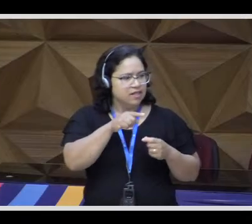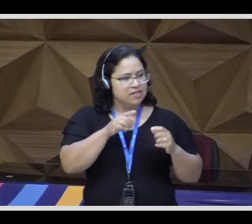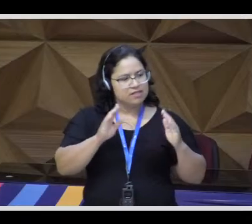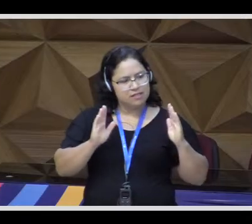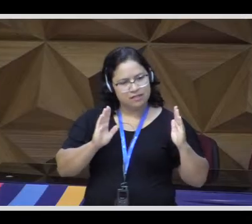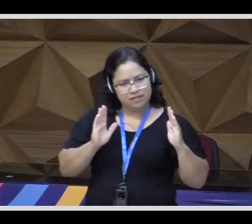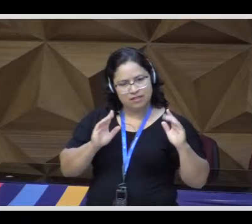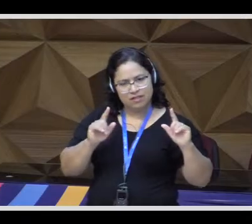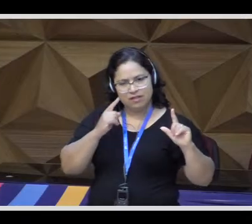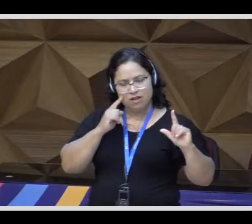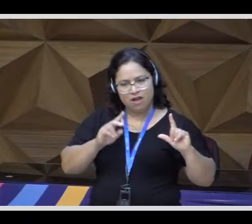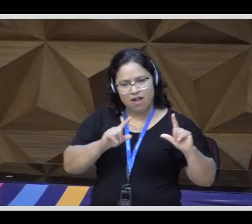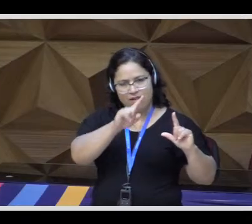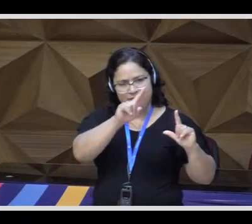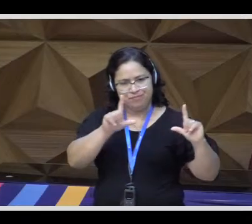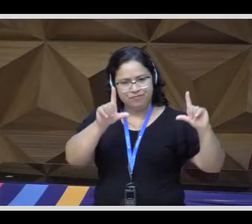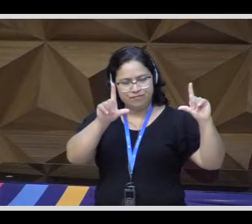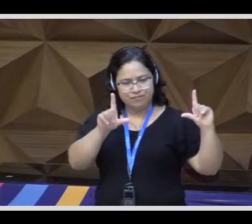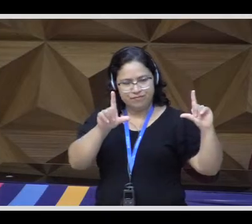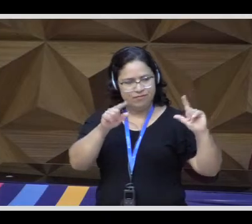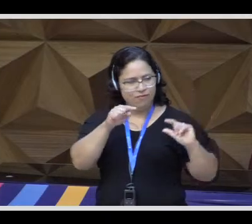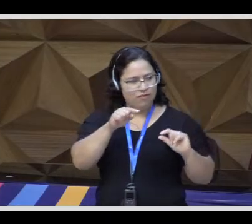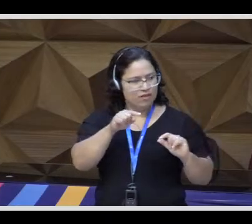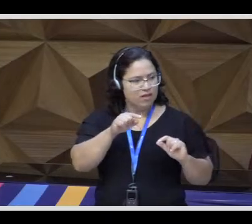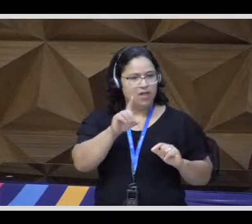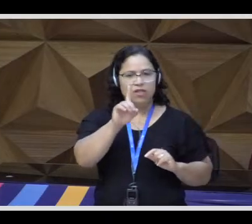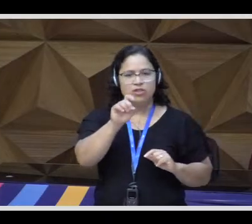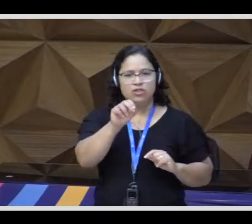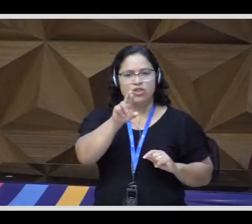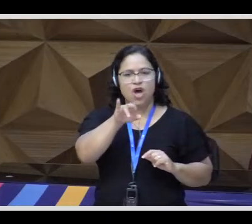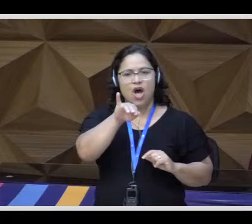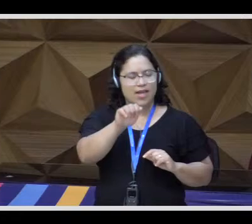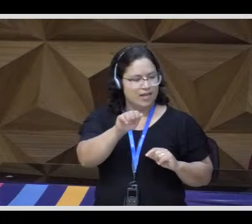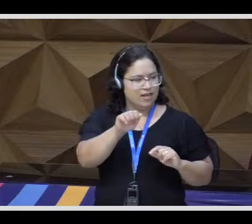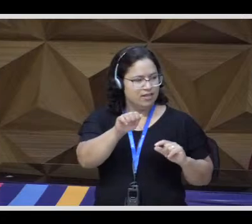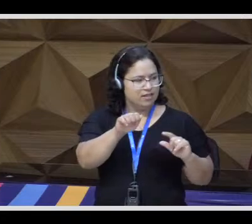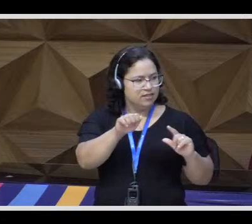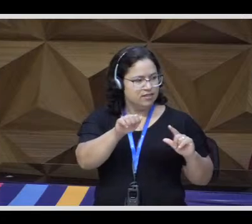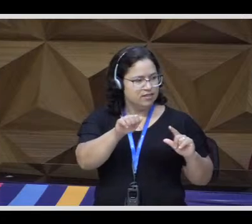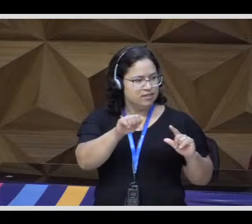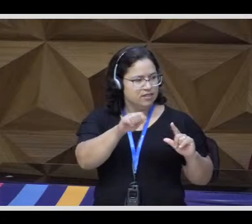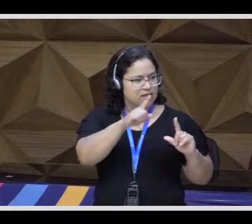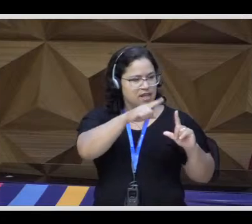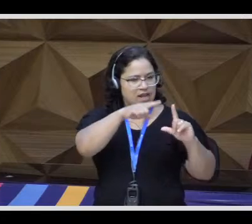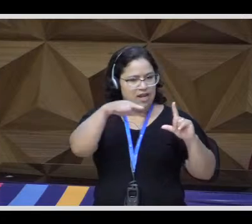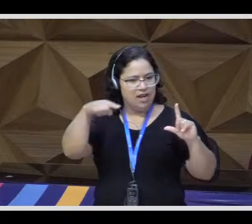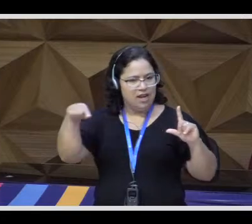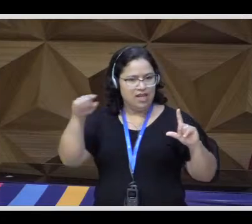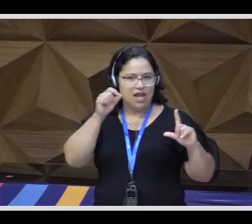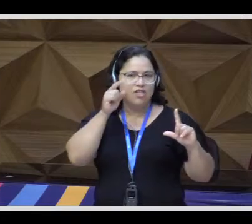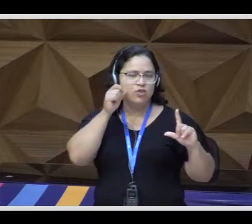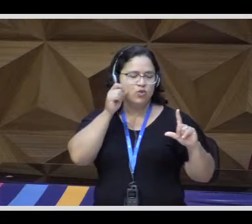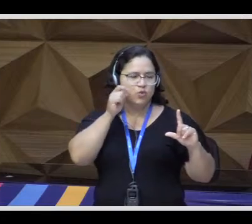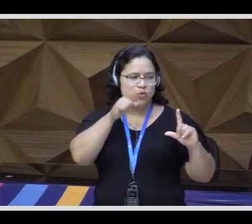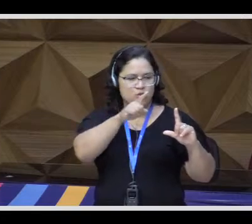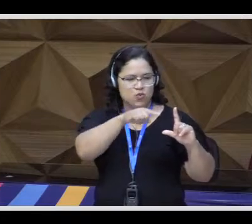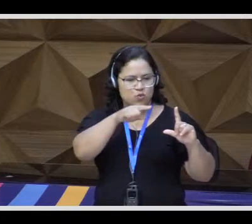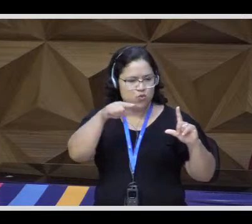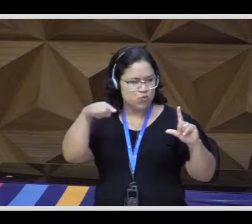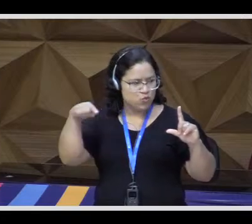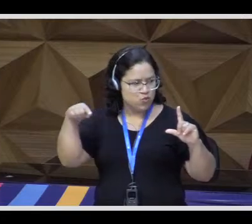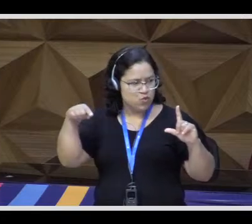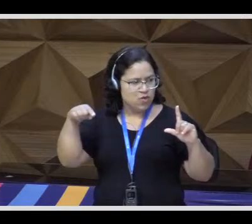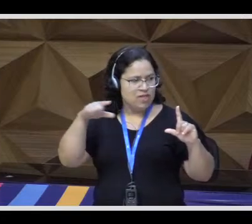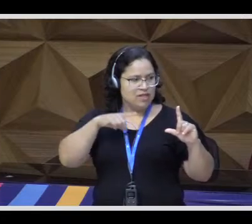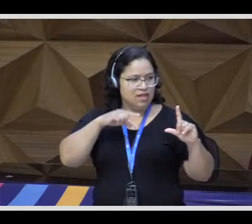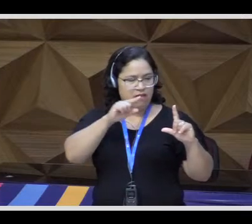you can see Doria, right? So Doria is the blue line. You can see that he had the peak here